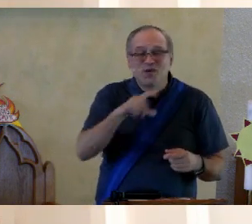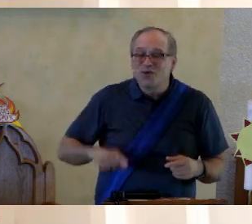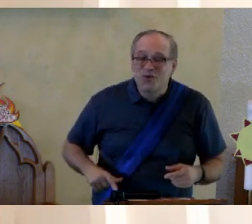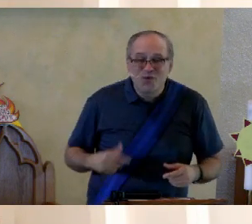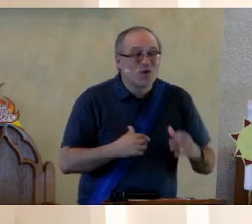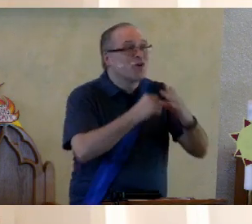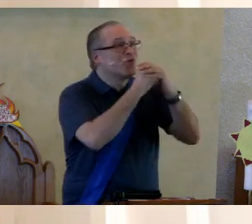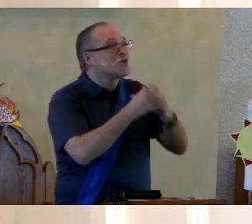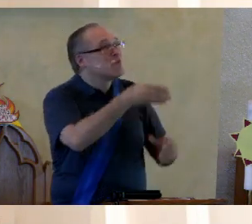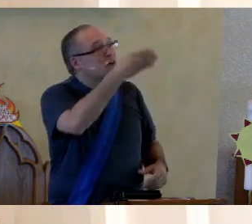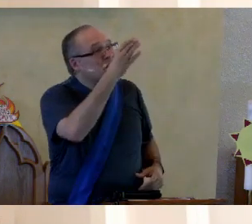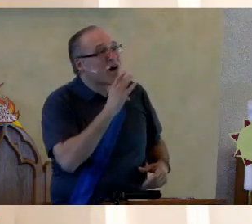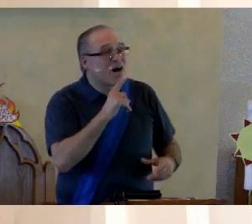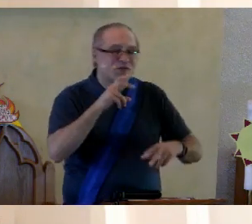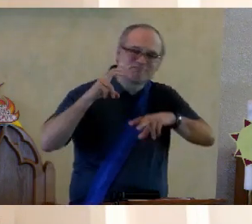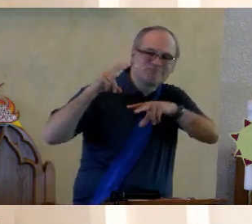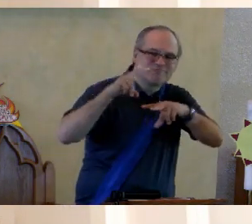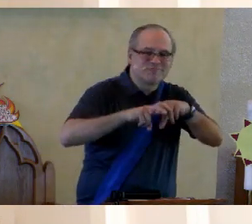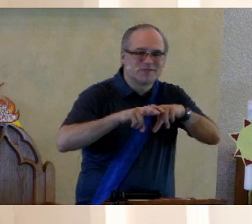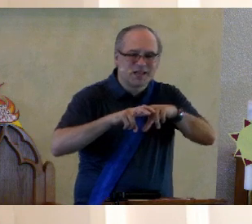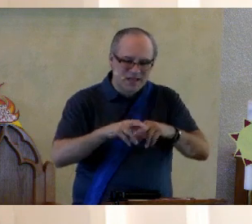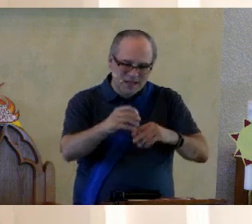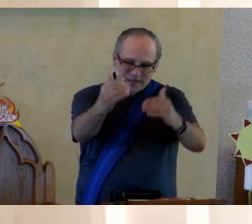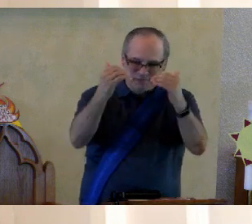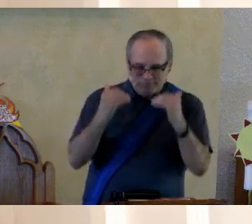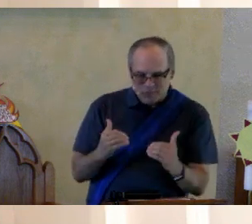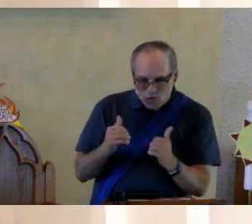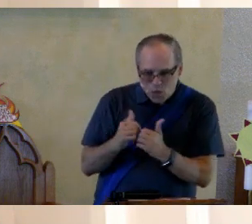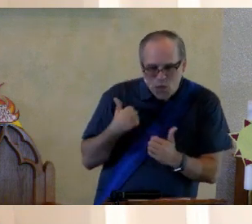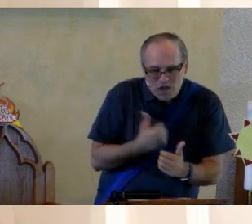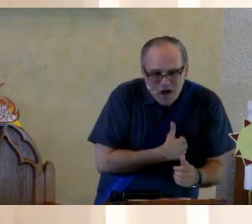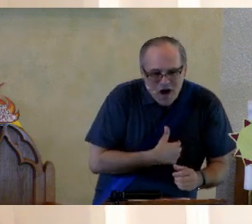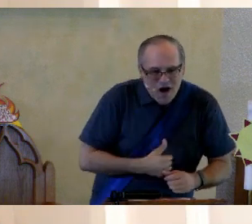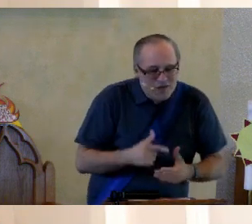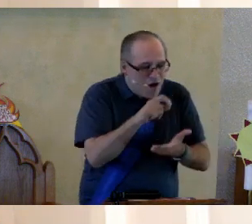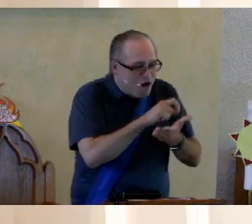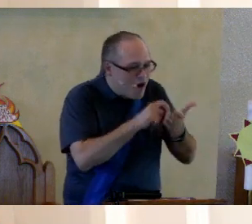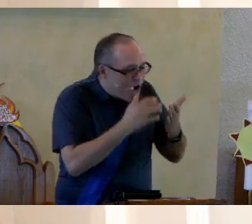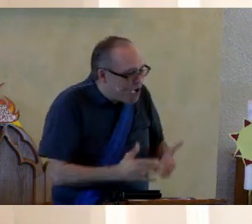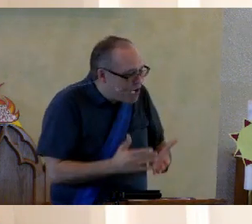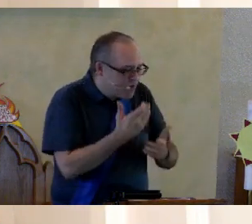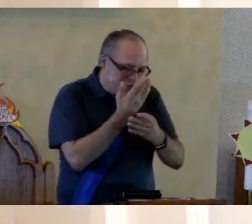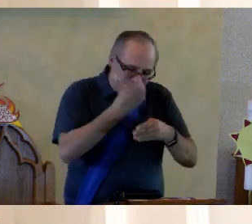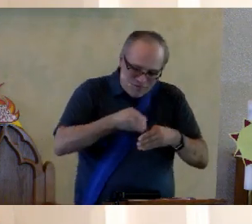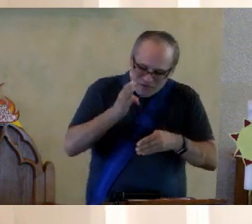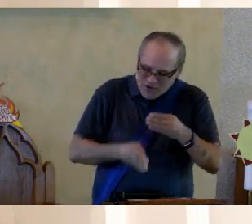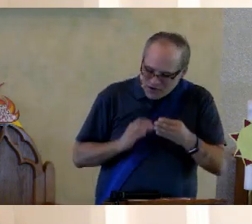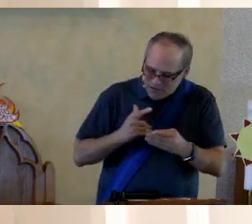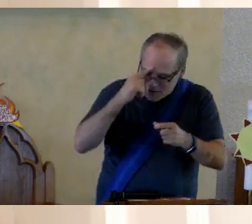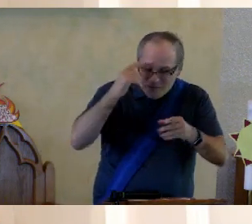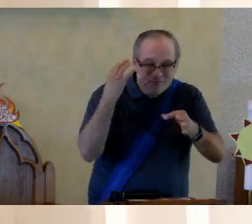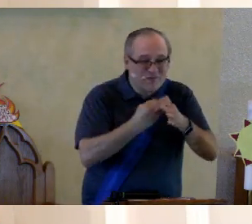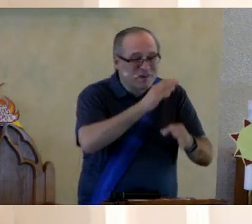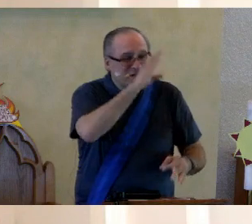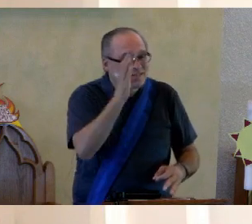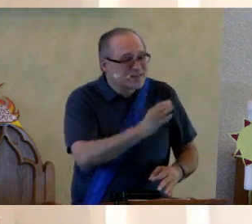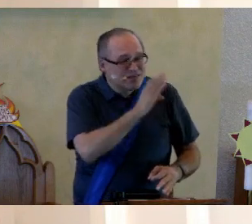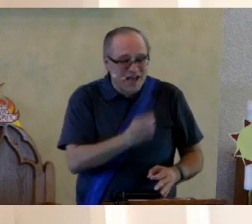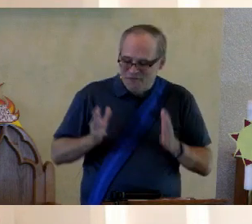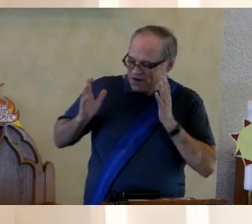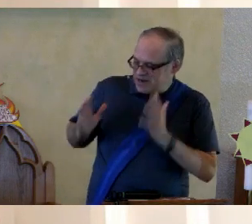God who sits high and who looks low. We worship a God who is the author and finisher of our faith and who promised to never leave us nor forsake